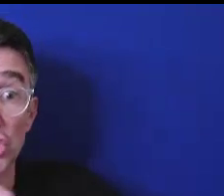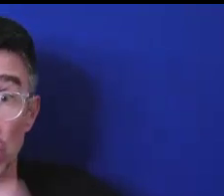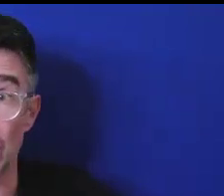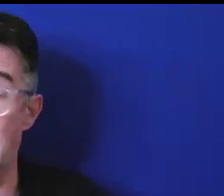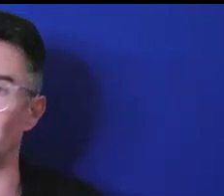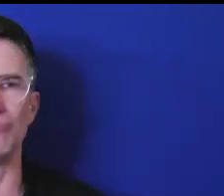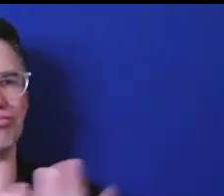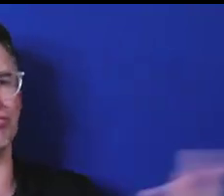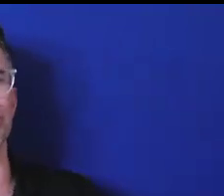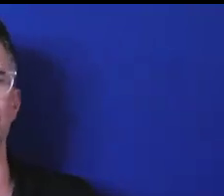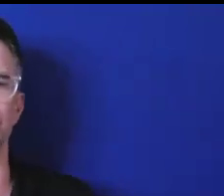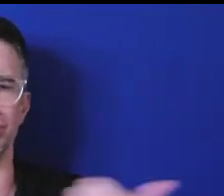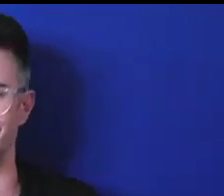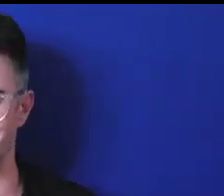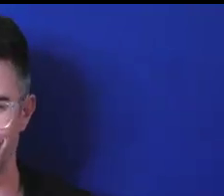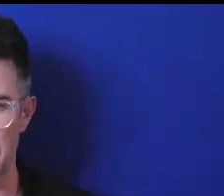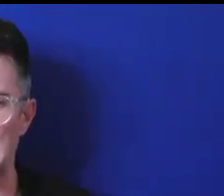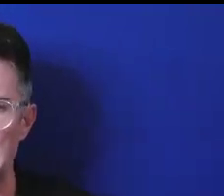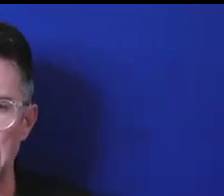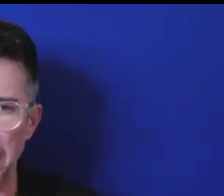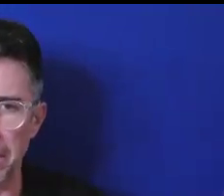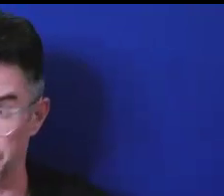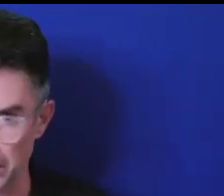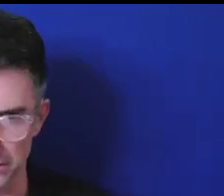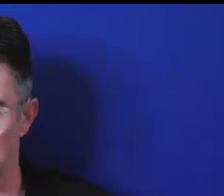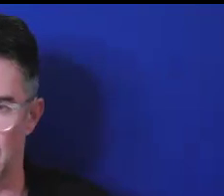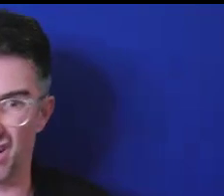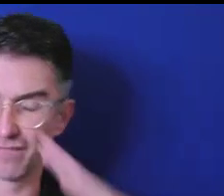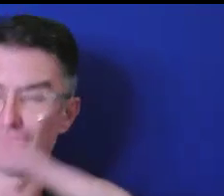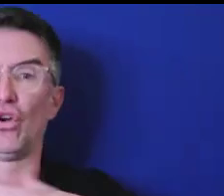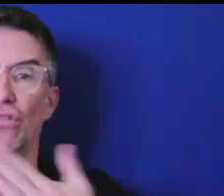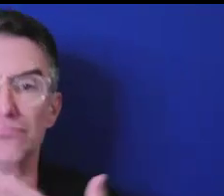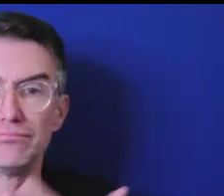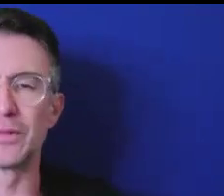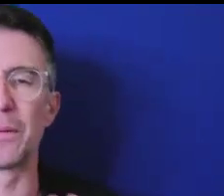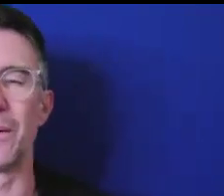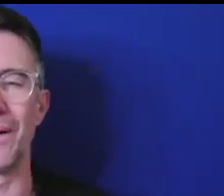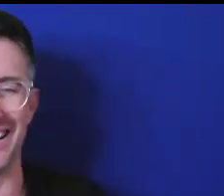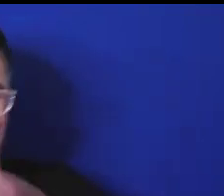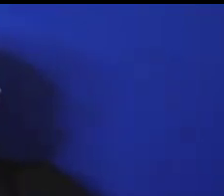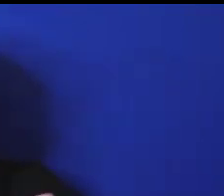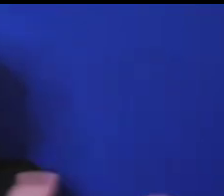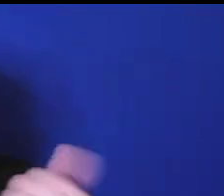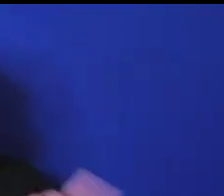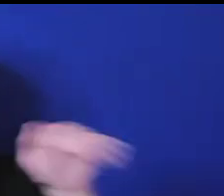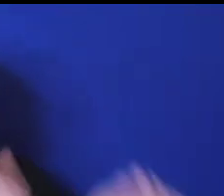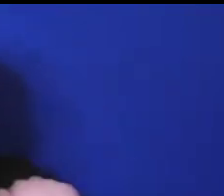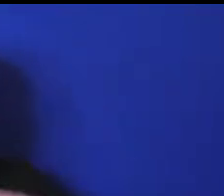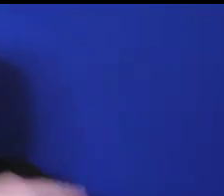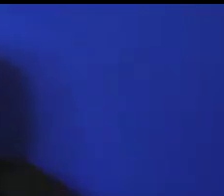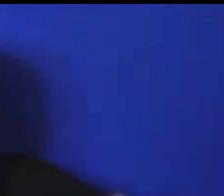which are often supported by app-based digitized system, also I think it's important to